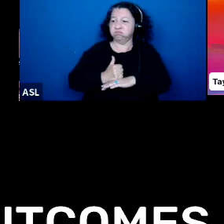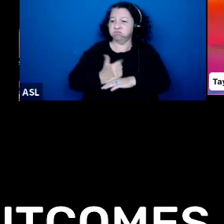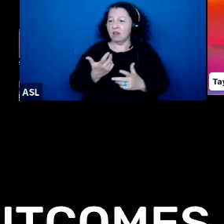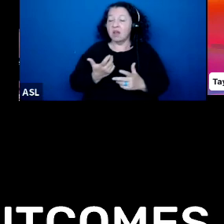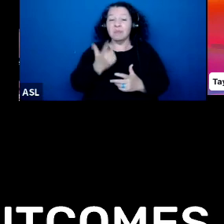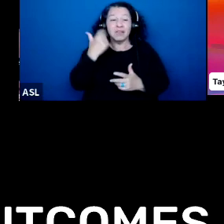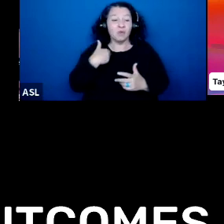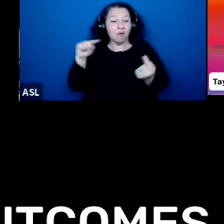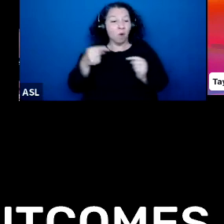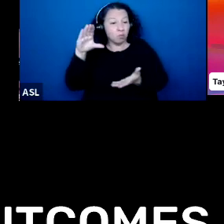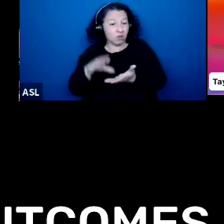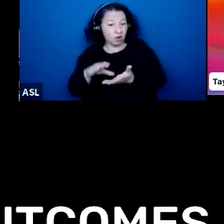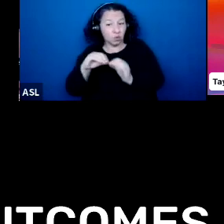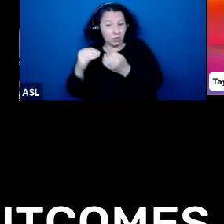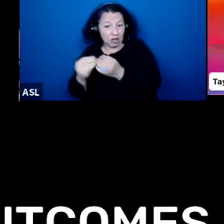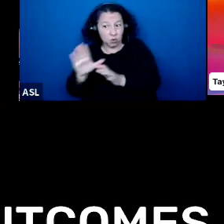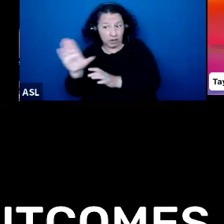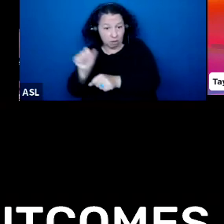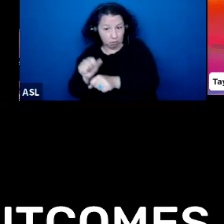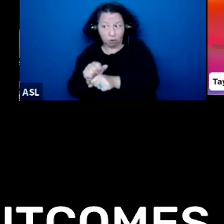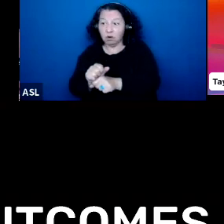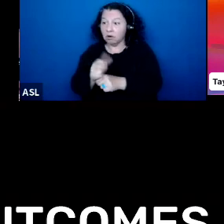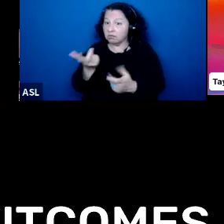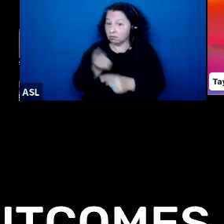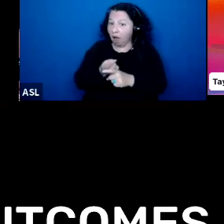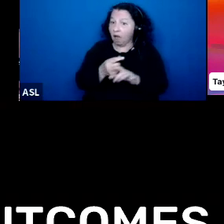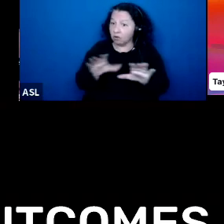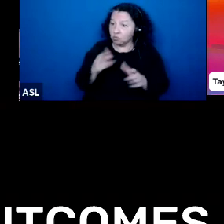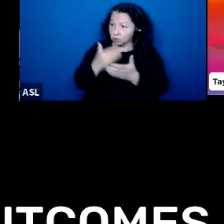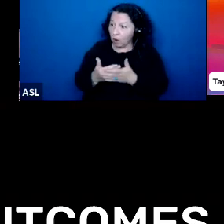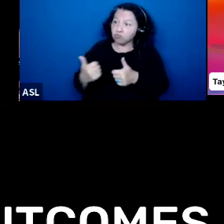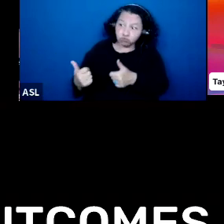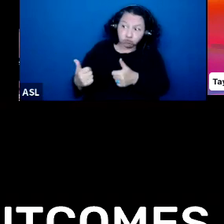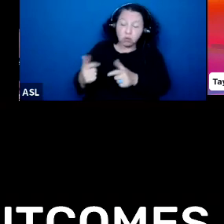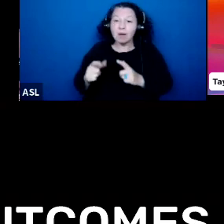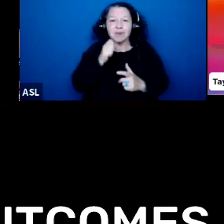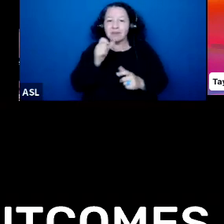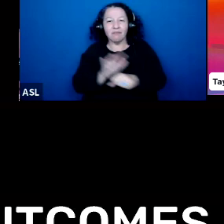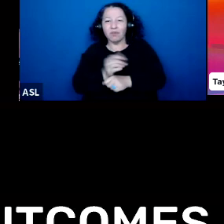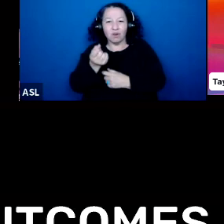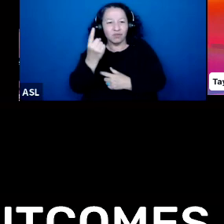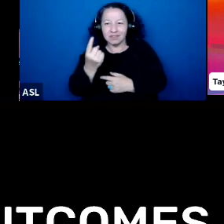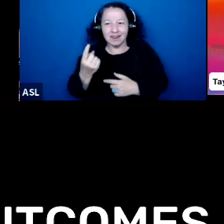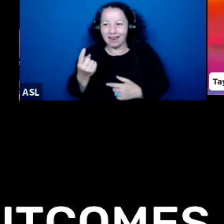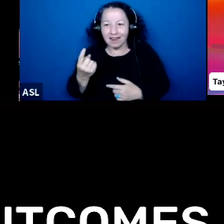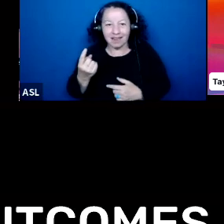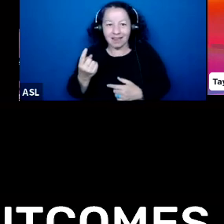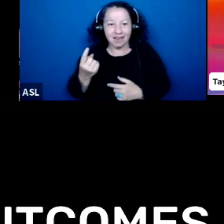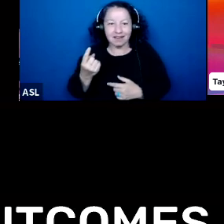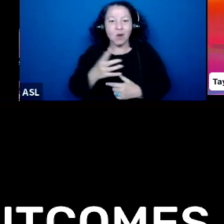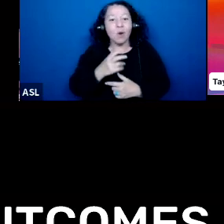because you have harm reduction organizations doing their thing, right, and doing it well, but not